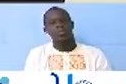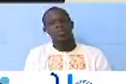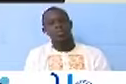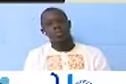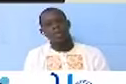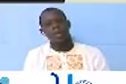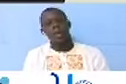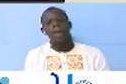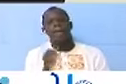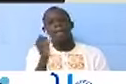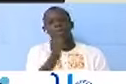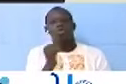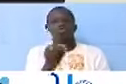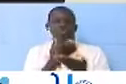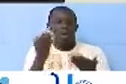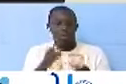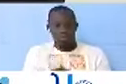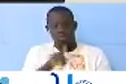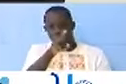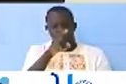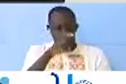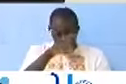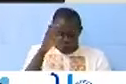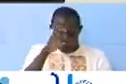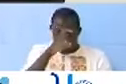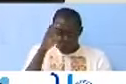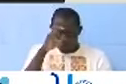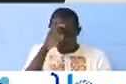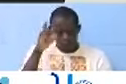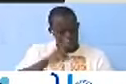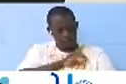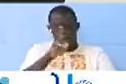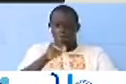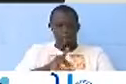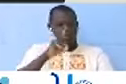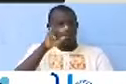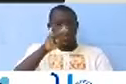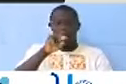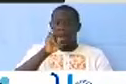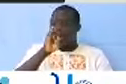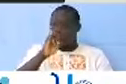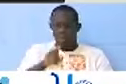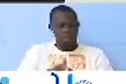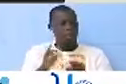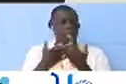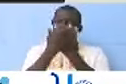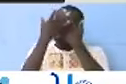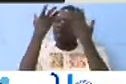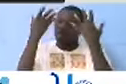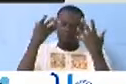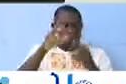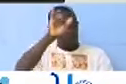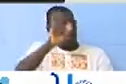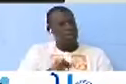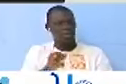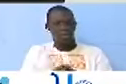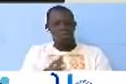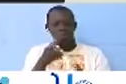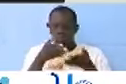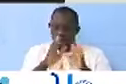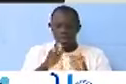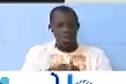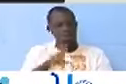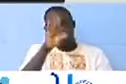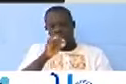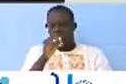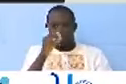fact that you have worked there for many years loyally. Munyao nya yedu ko keje sanji jama andungo sanji jama ni kono yedu ko keje wato mena imu